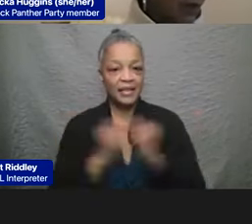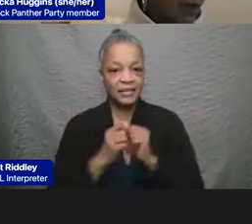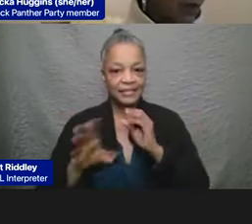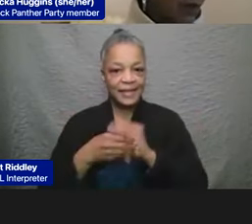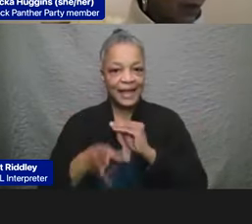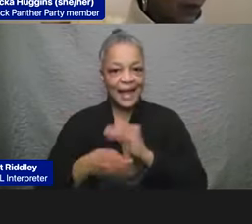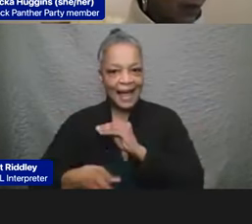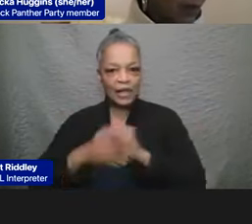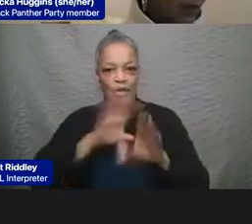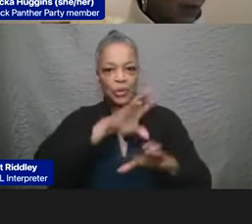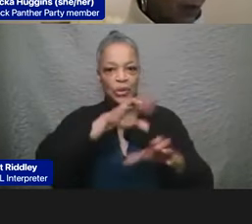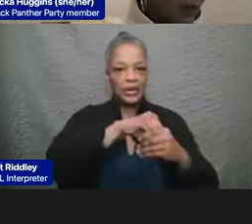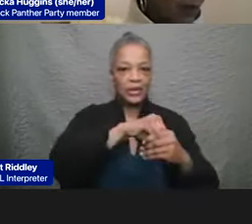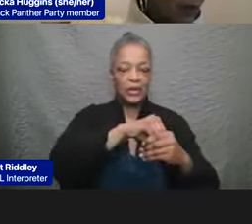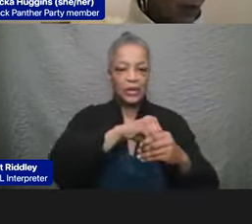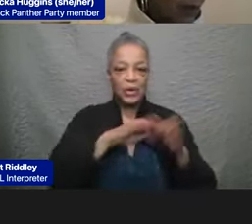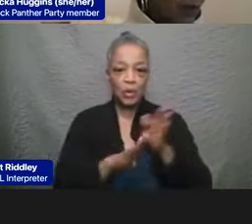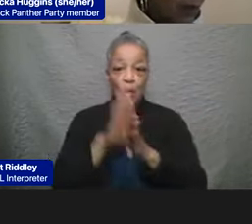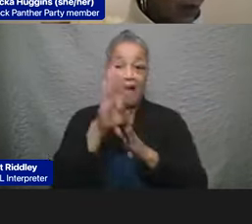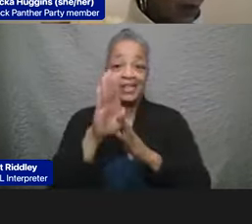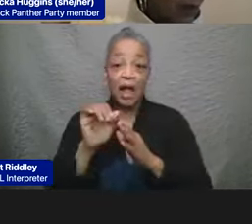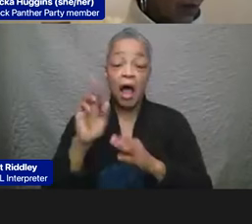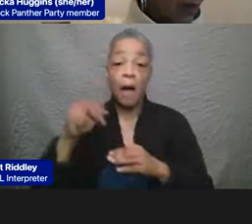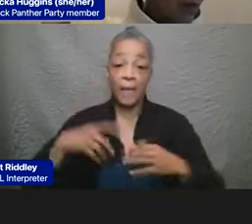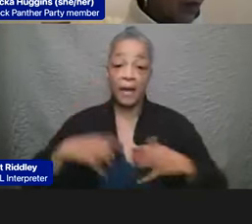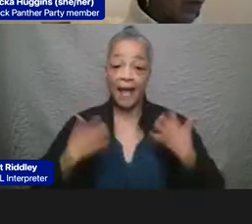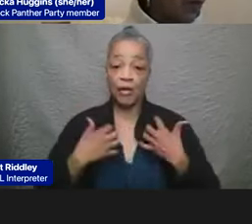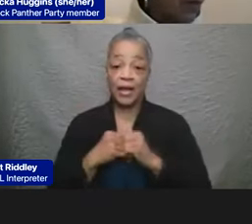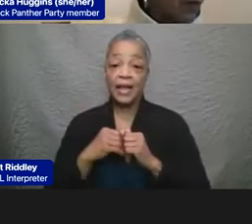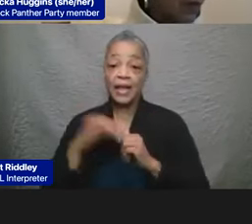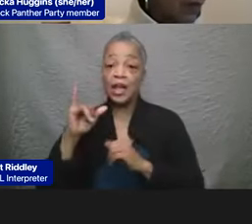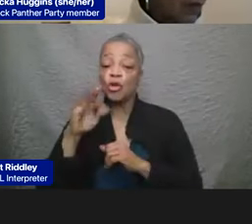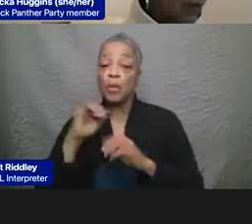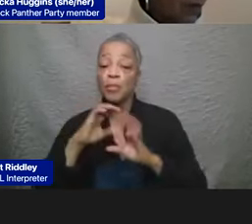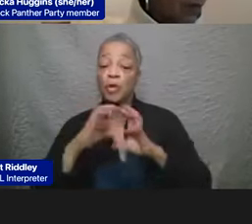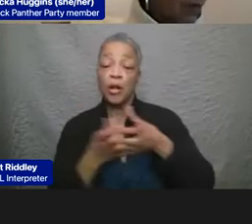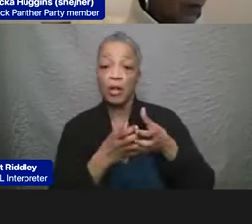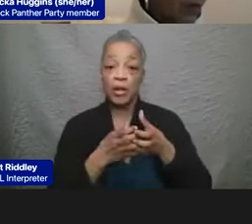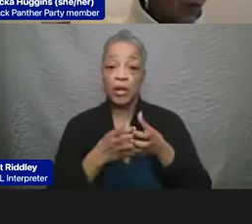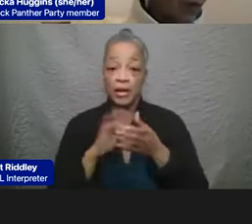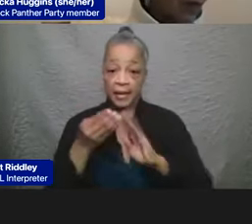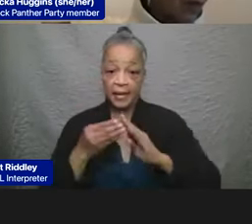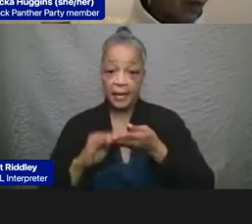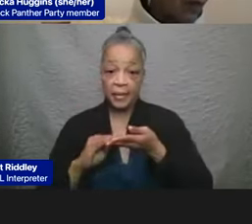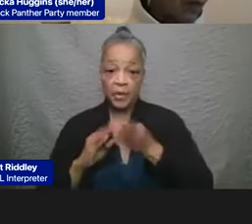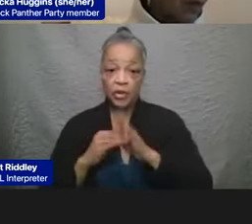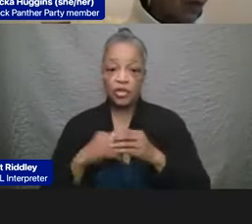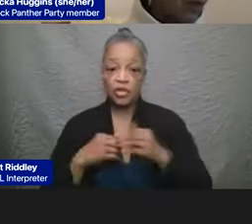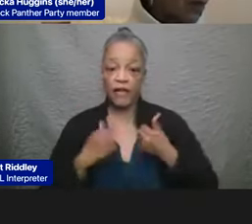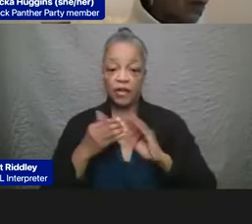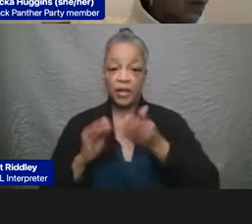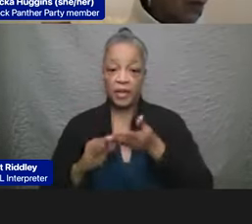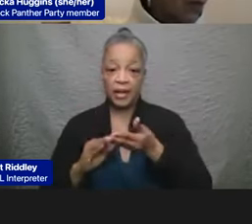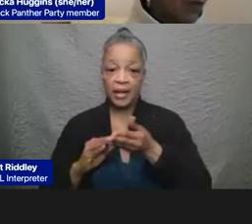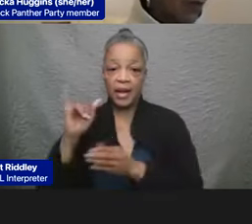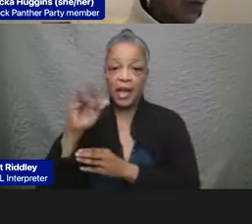to include Rising Up Angry, the Intercommunal Survival Committee, Ewar Quinn, and the American Indian Movement.